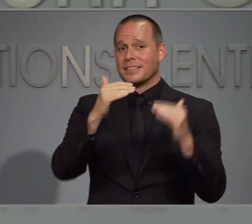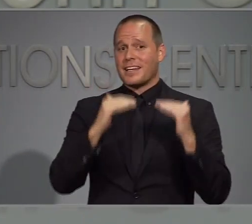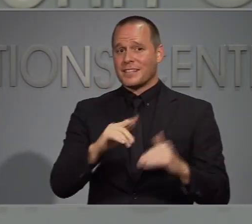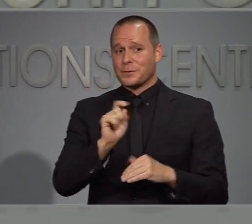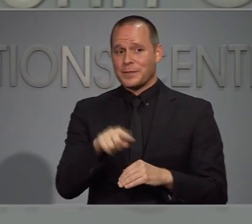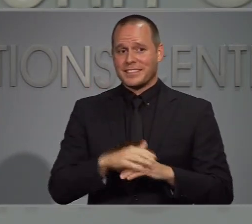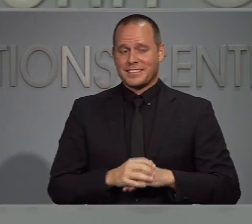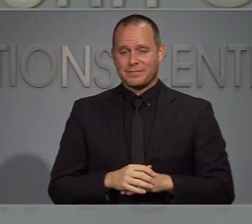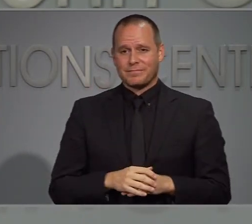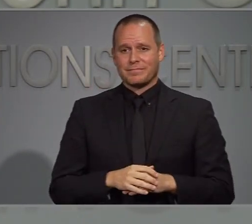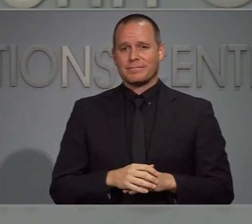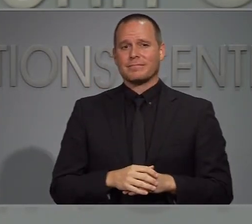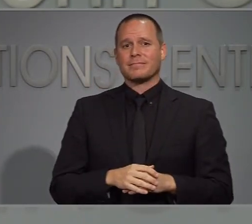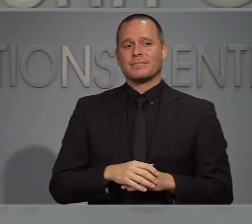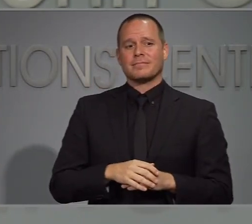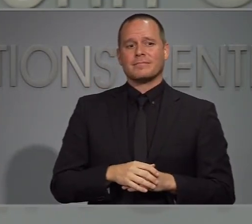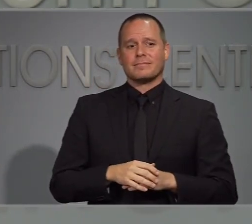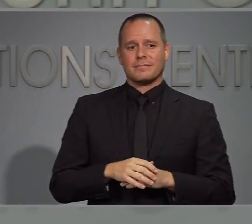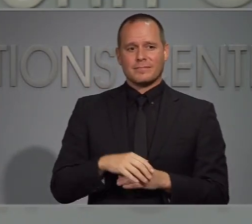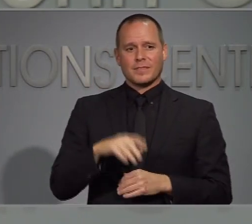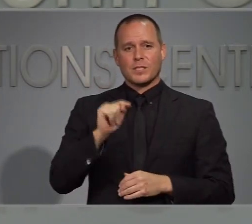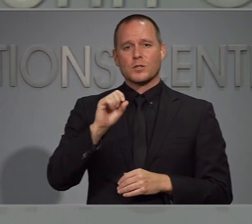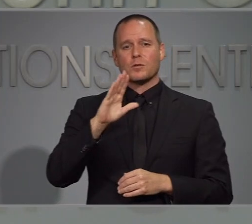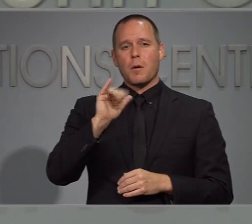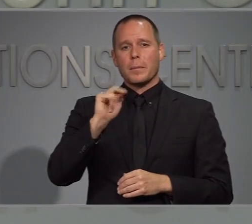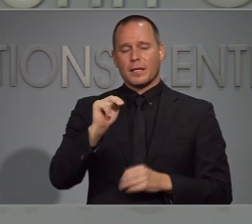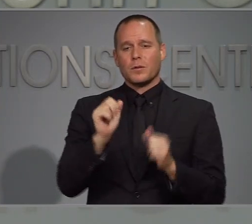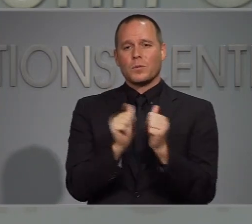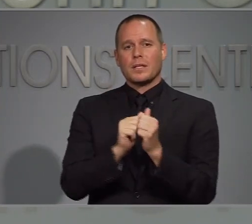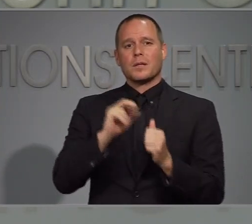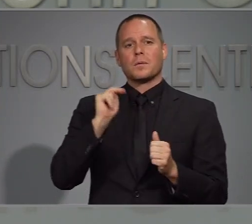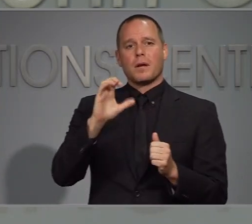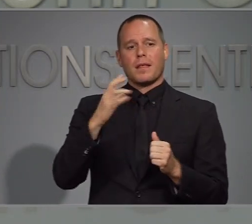Our next question is from Rose Hoban with North Carolina Health News.